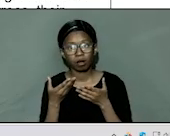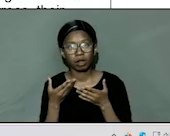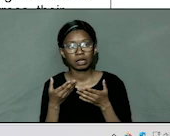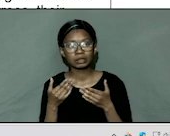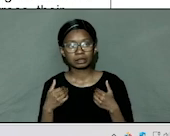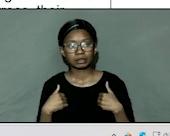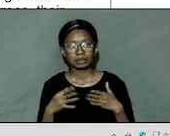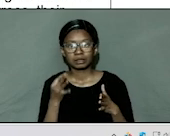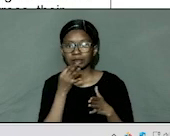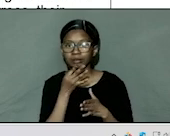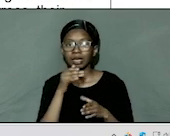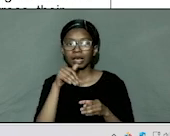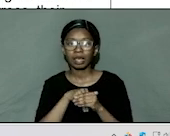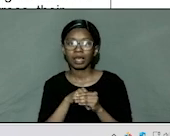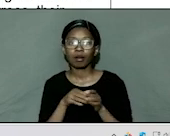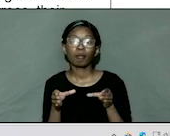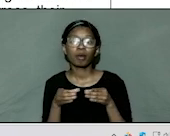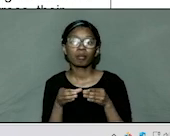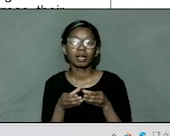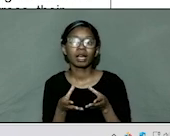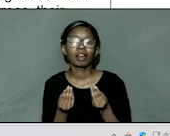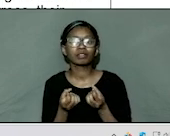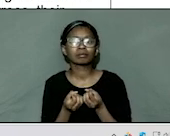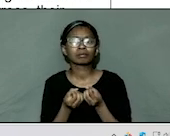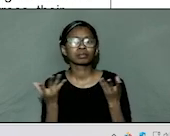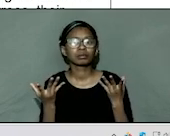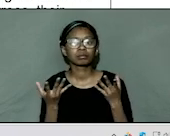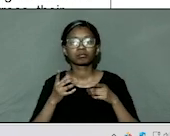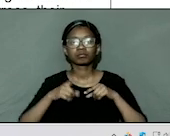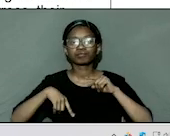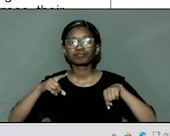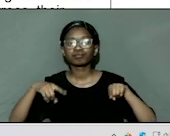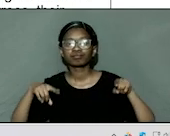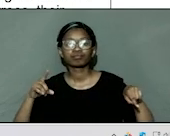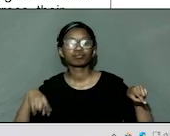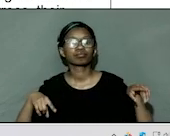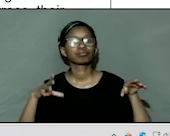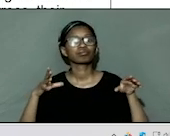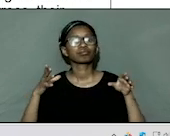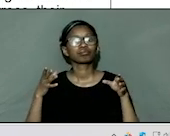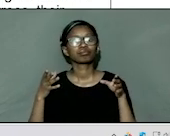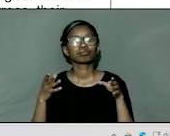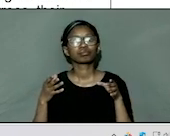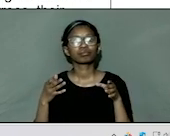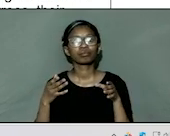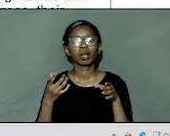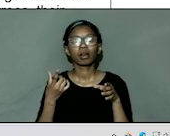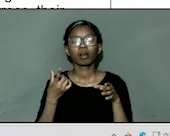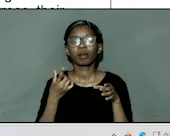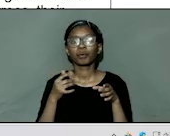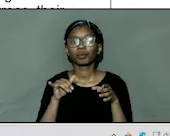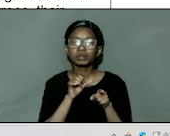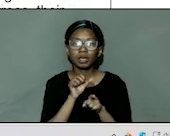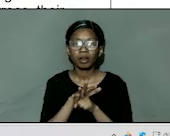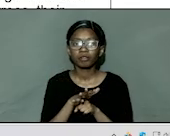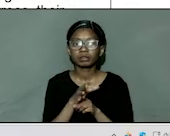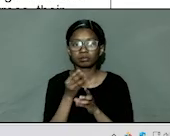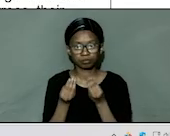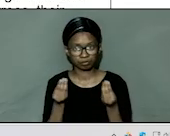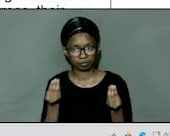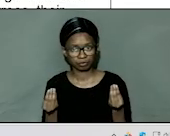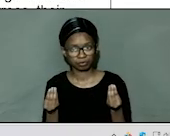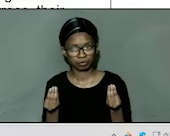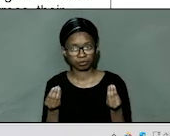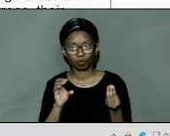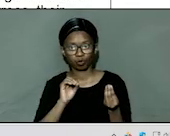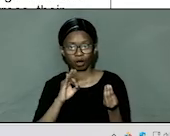population, there is a great deal of variation in the or amongst the offspring. So you must also state